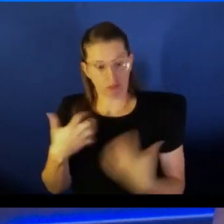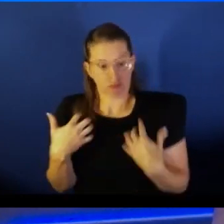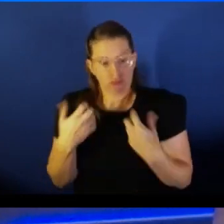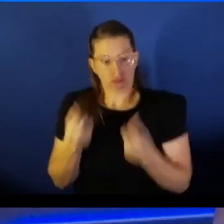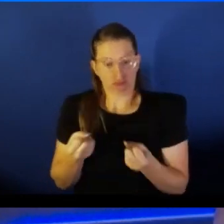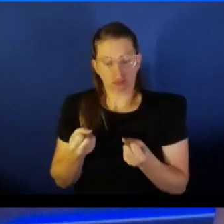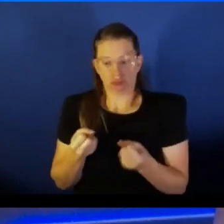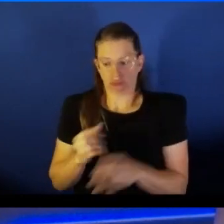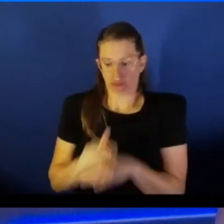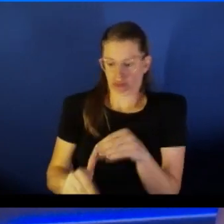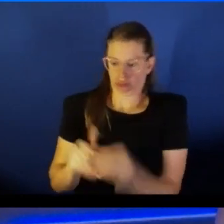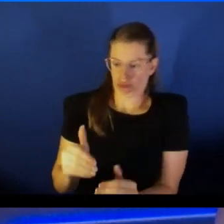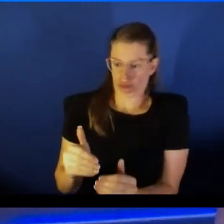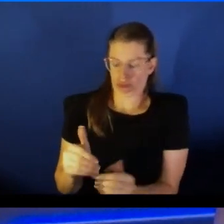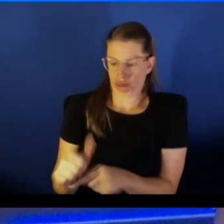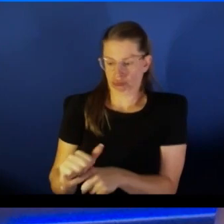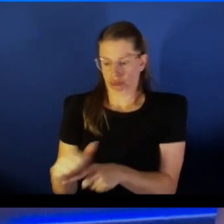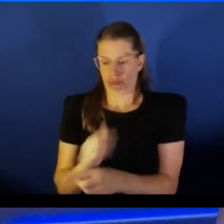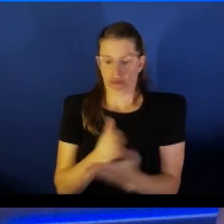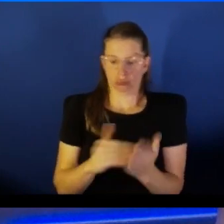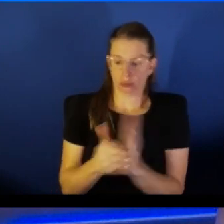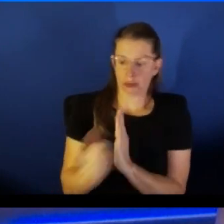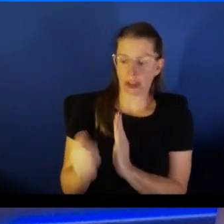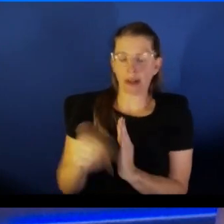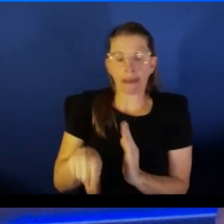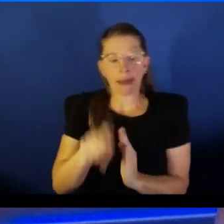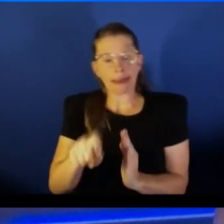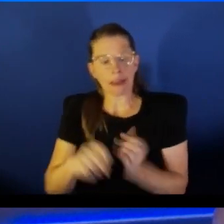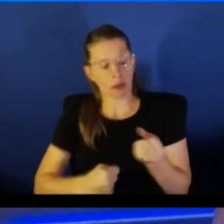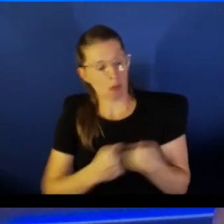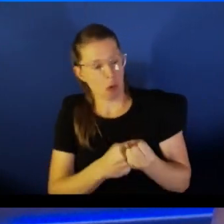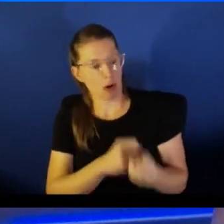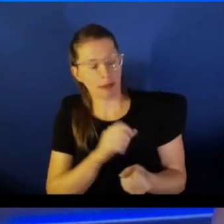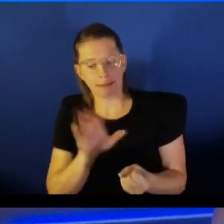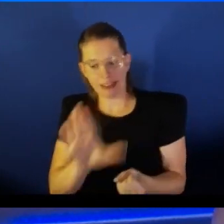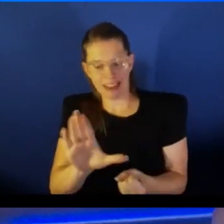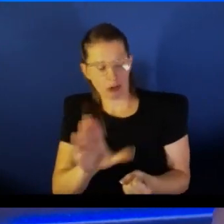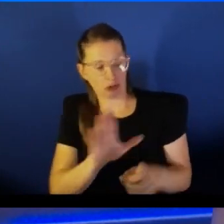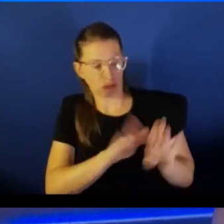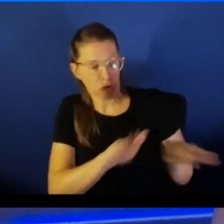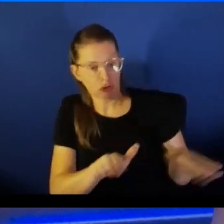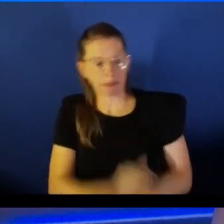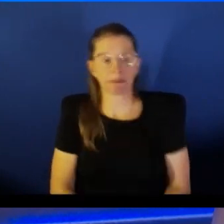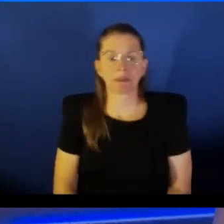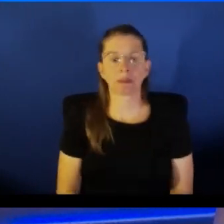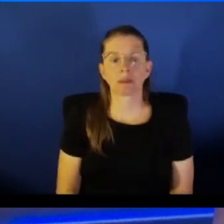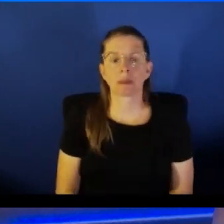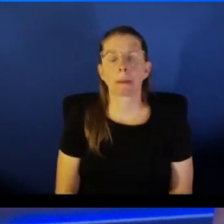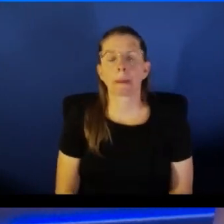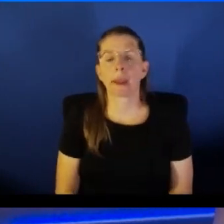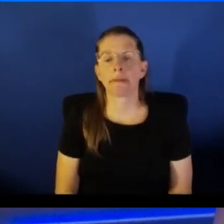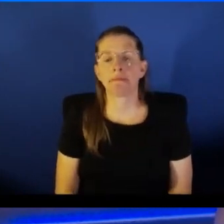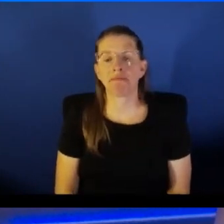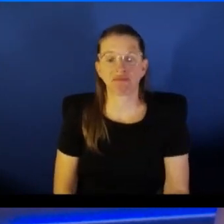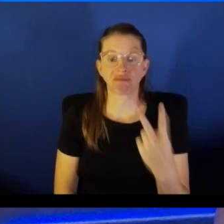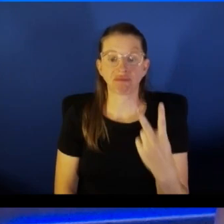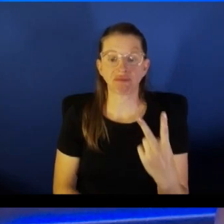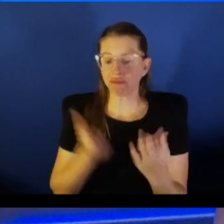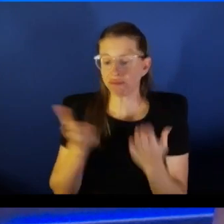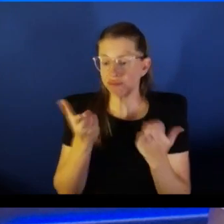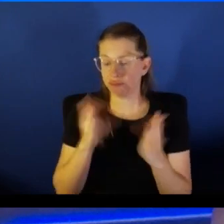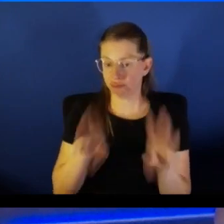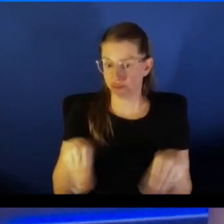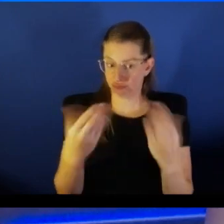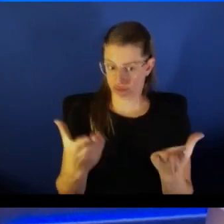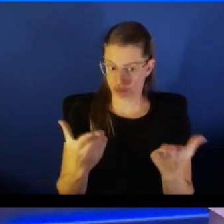comfortable practice some of the skills they need to support their children. So those are the two services that we provide,